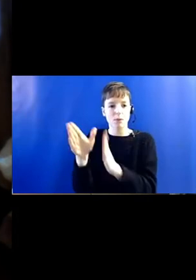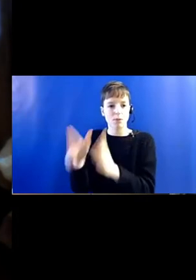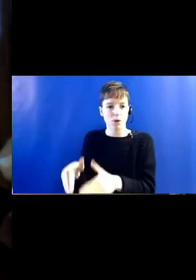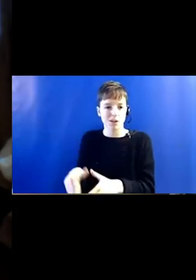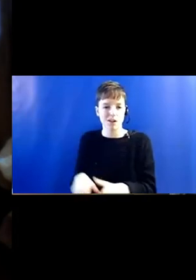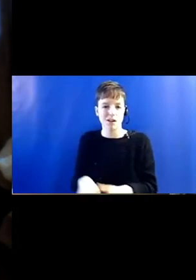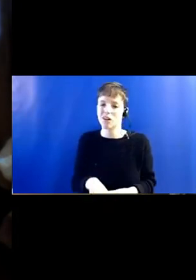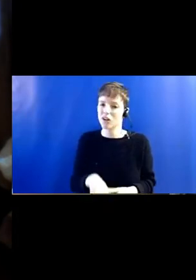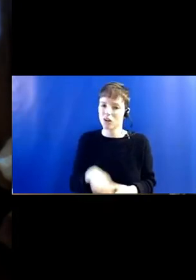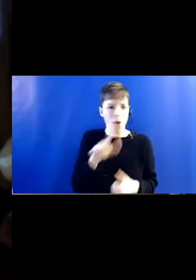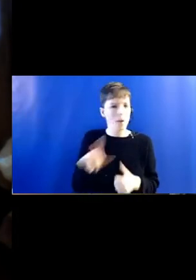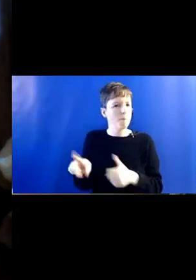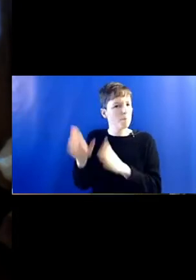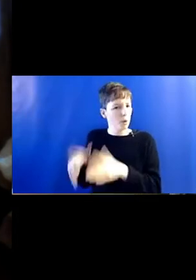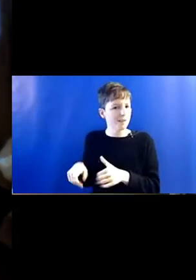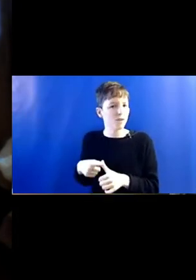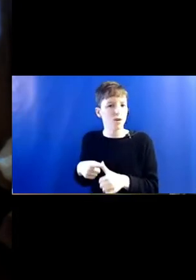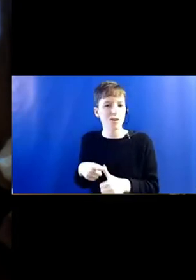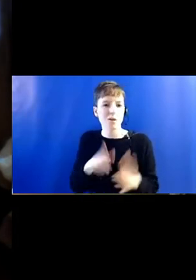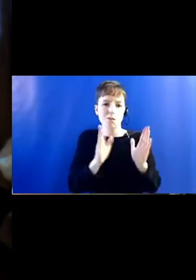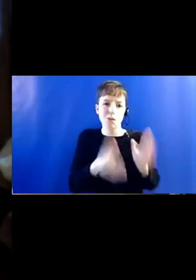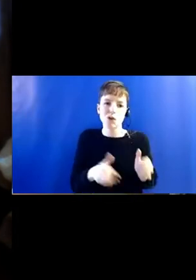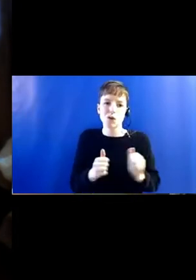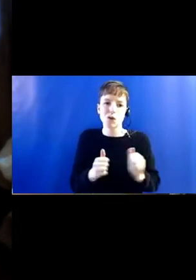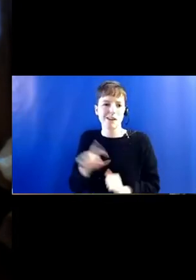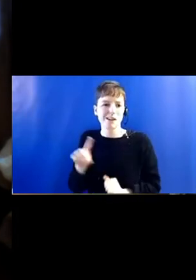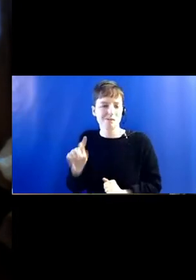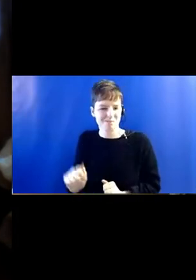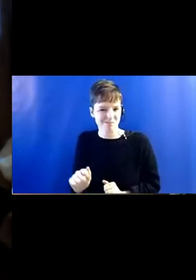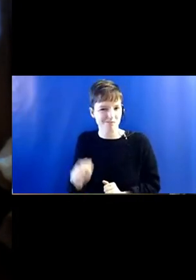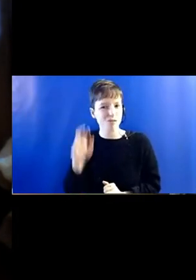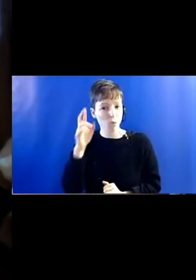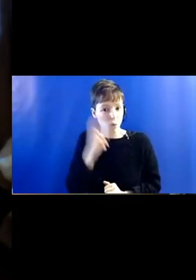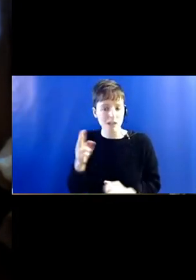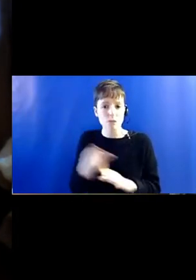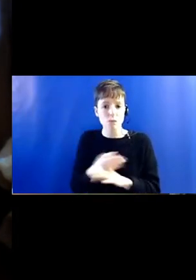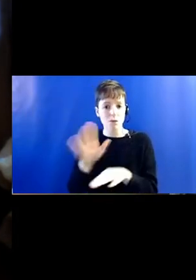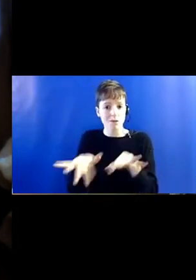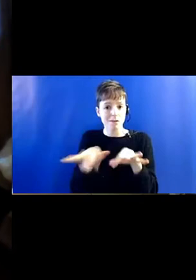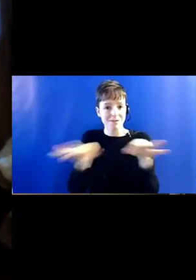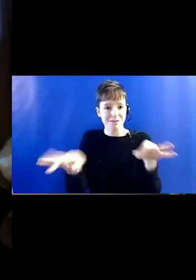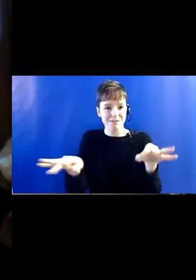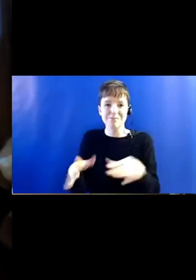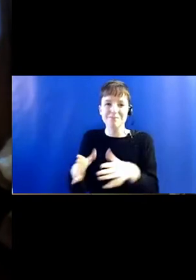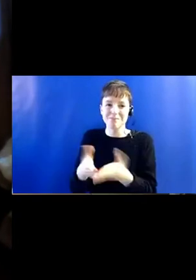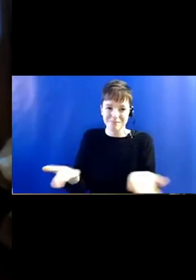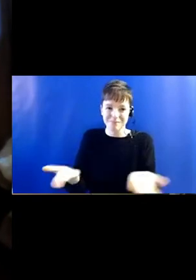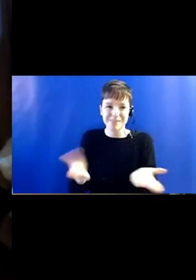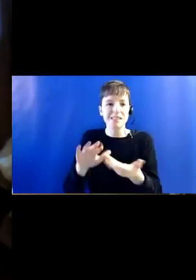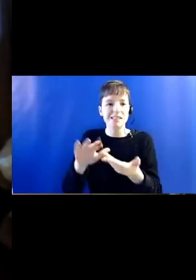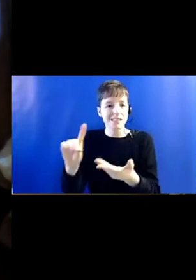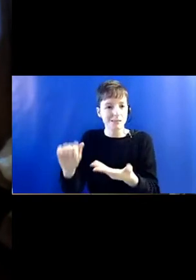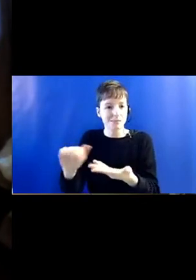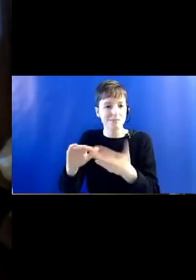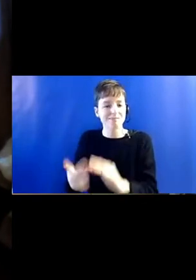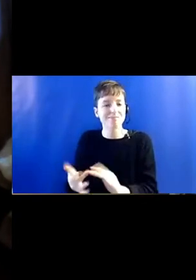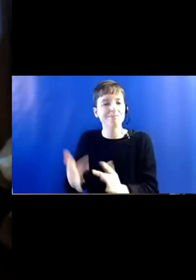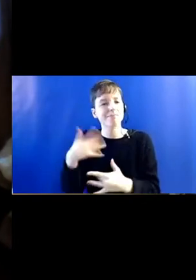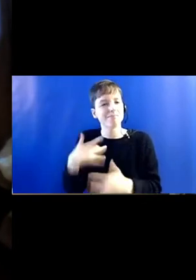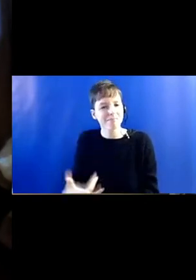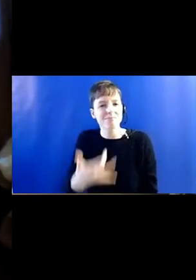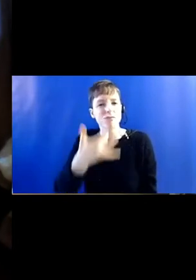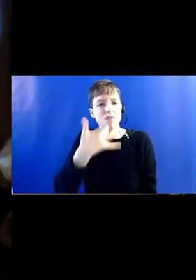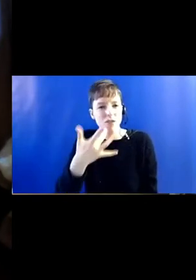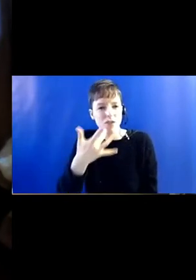because identity first language is generally the preferred format within the disability community, because person first language